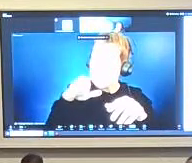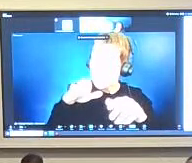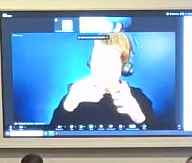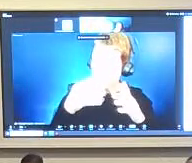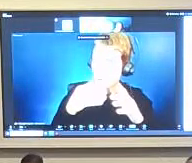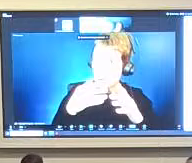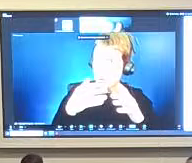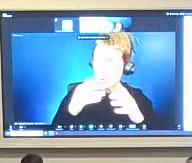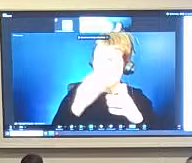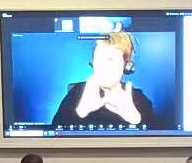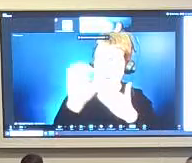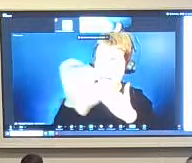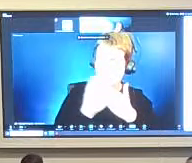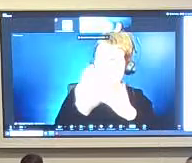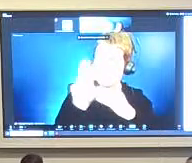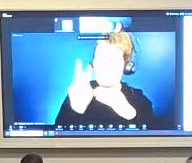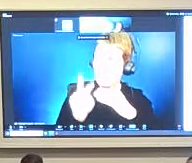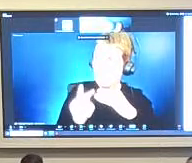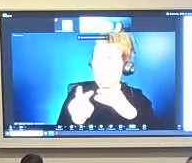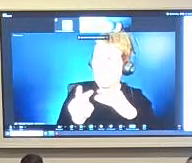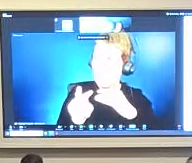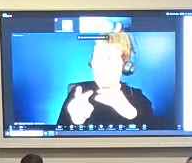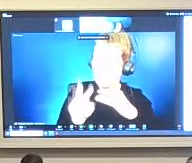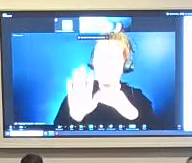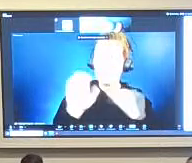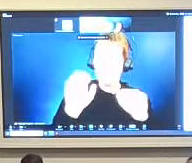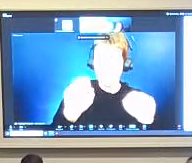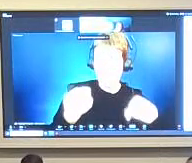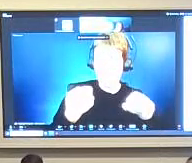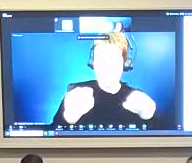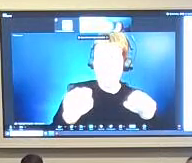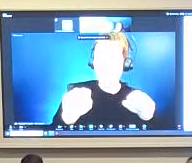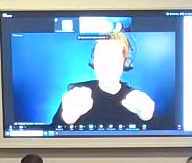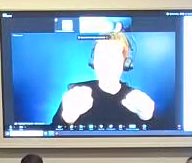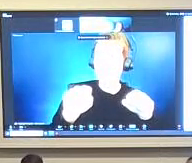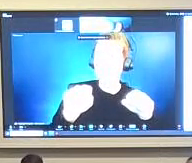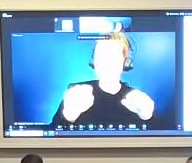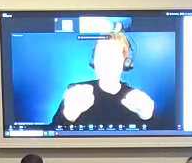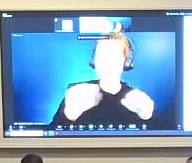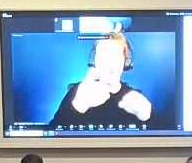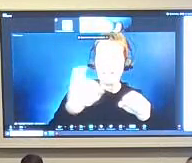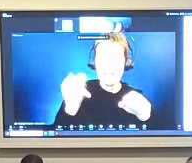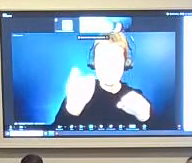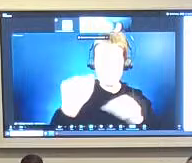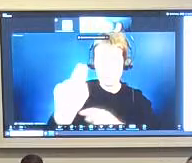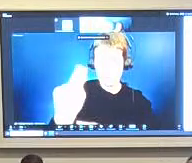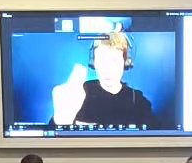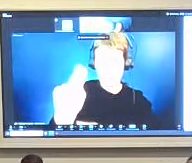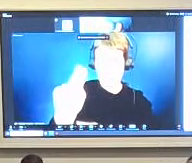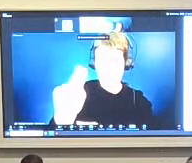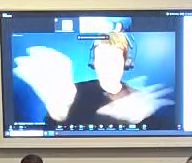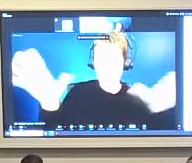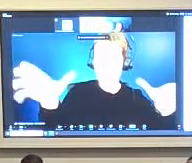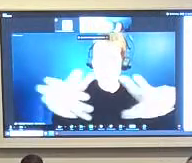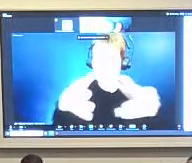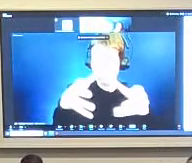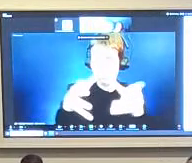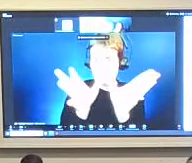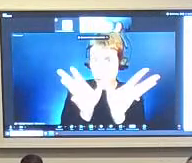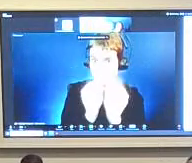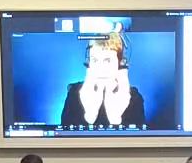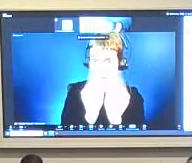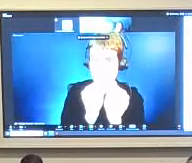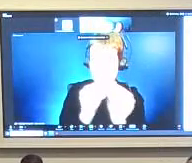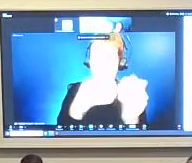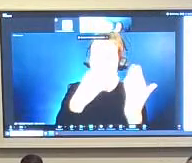And then we should get a city council, we should get a time after that? Right, Okay, yeah, for